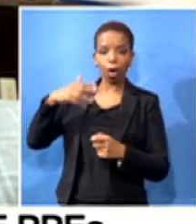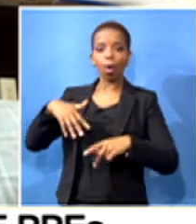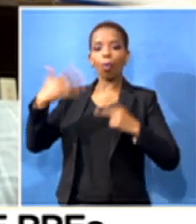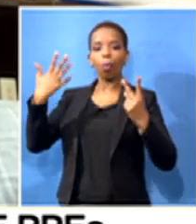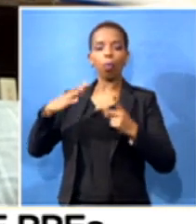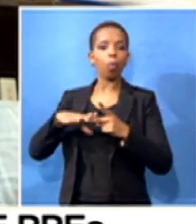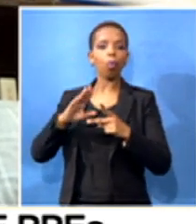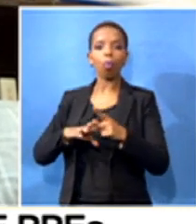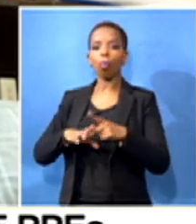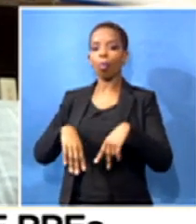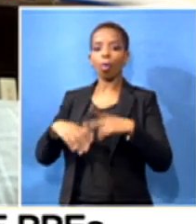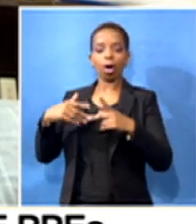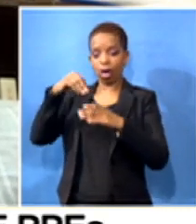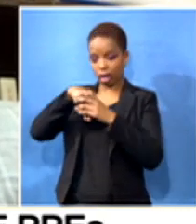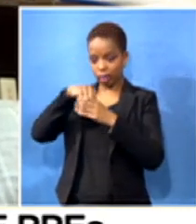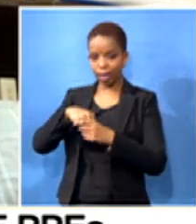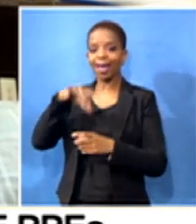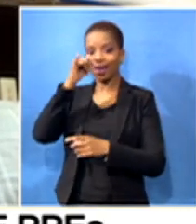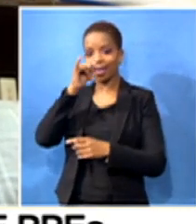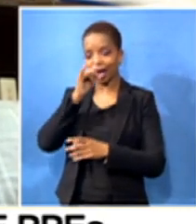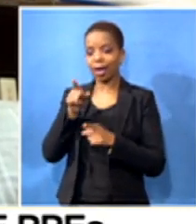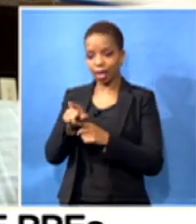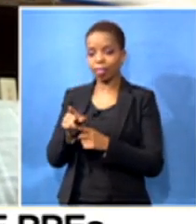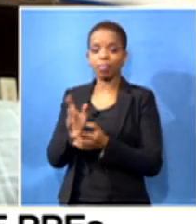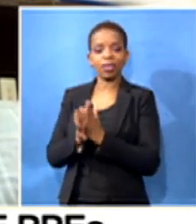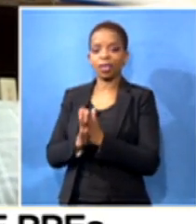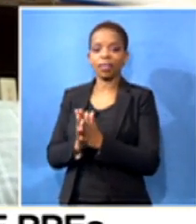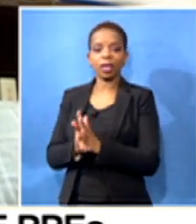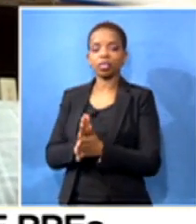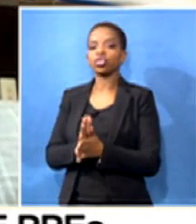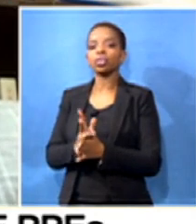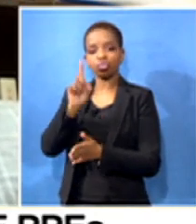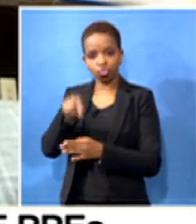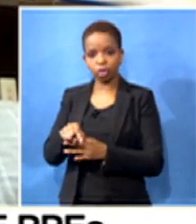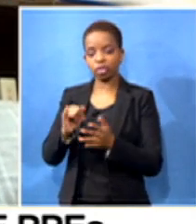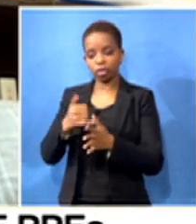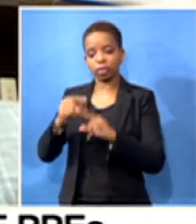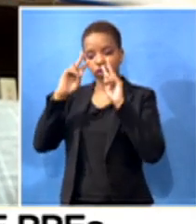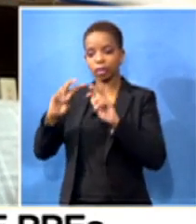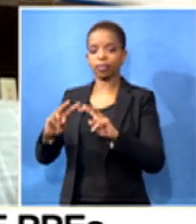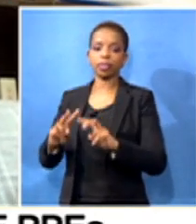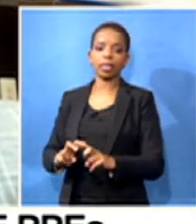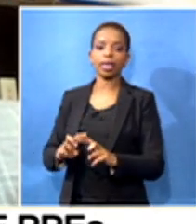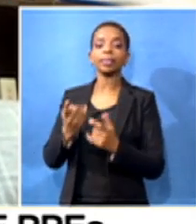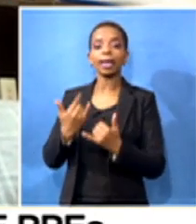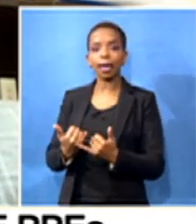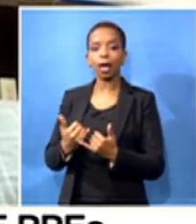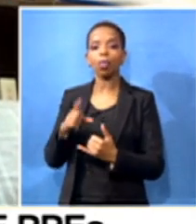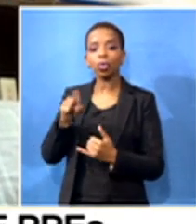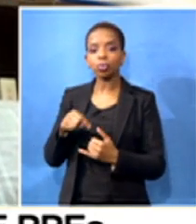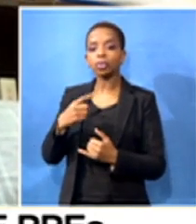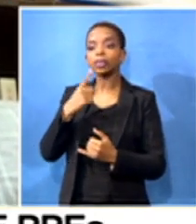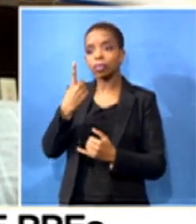a crime is a crime, and it has been committed, and it should be investigated, one would say, externally, because that would